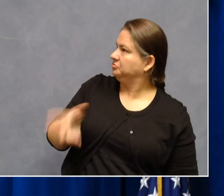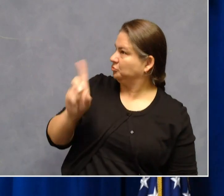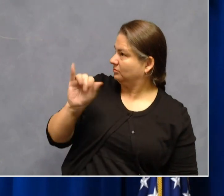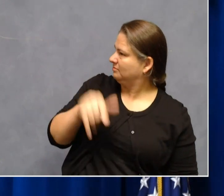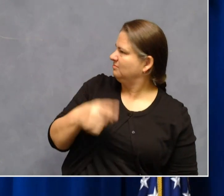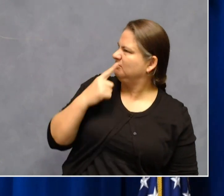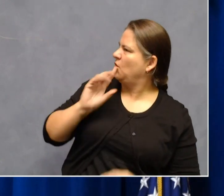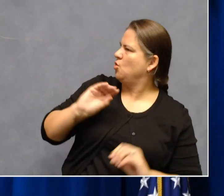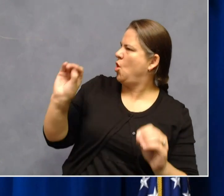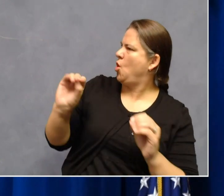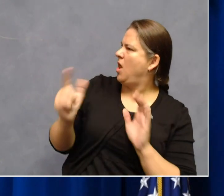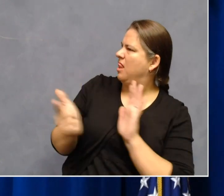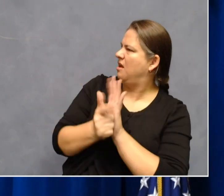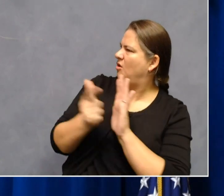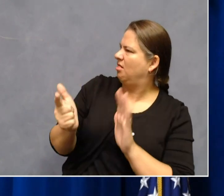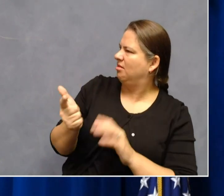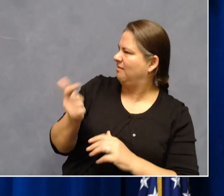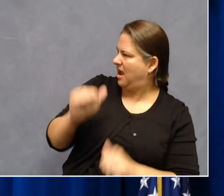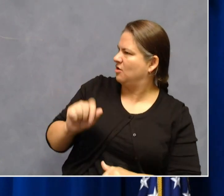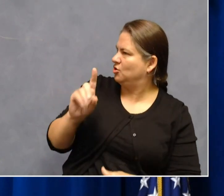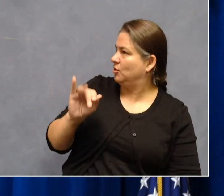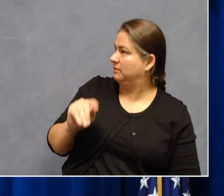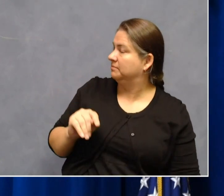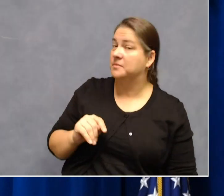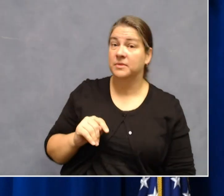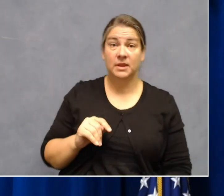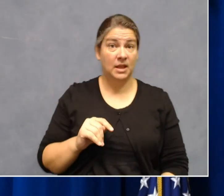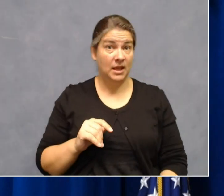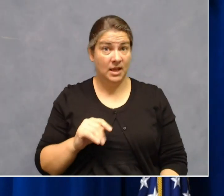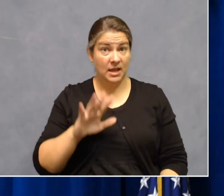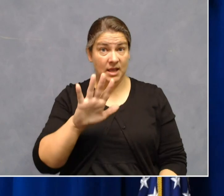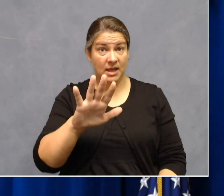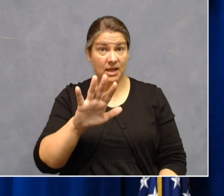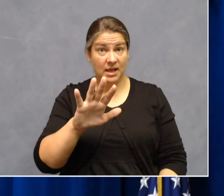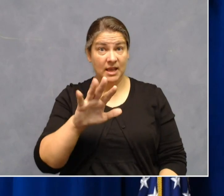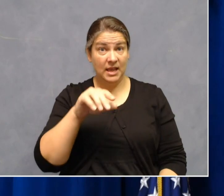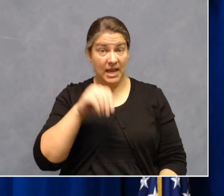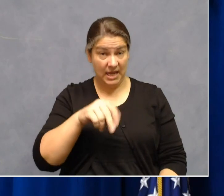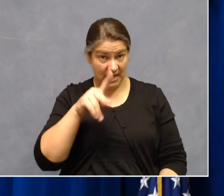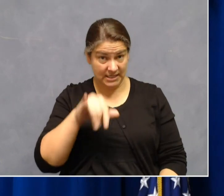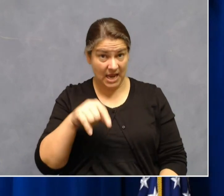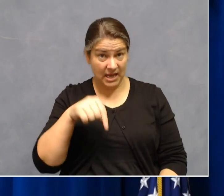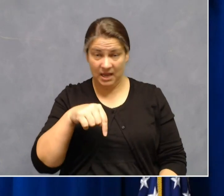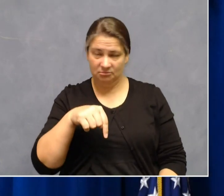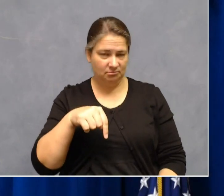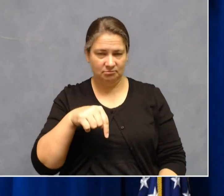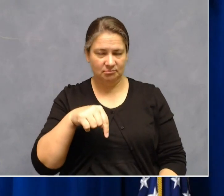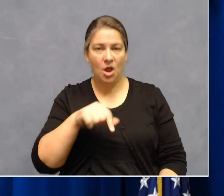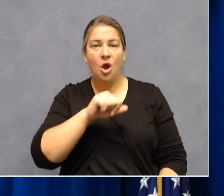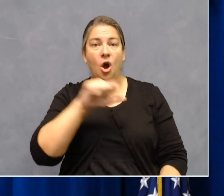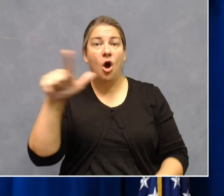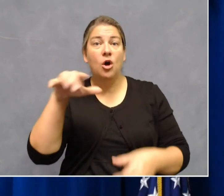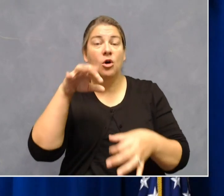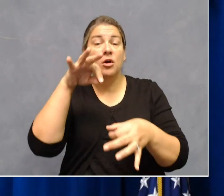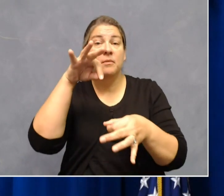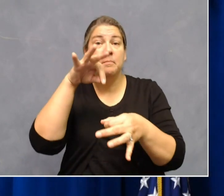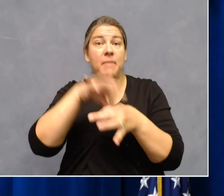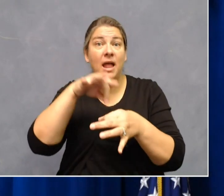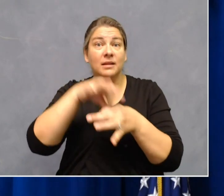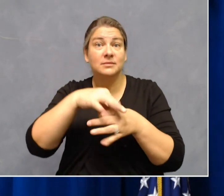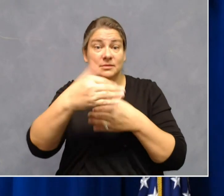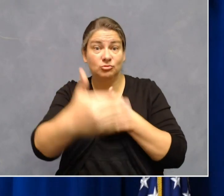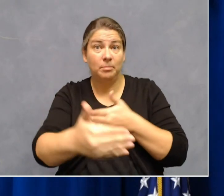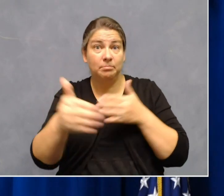in Kentucky? In Kentucky, all drop boxes for ballots have to be approved by the State Board